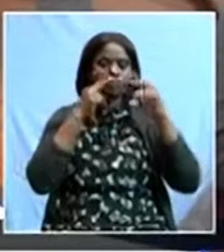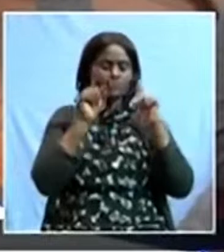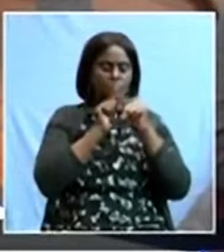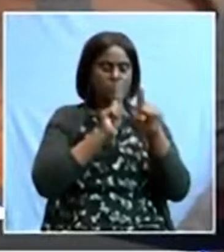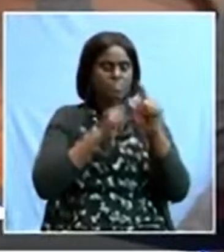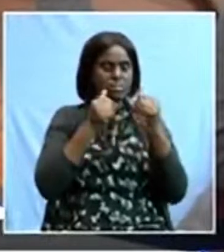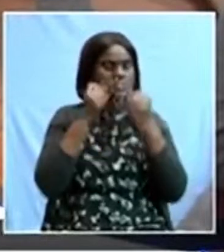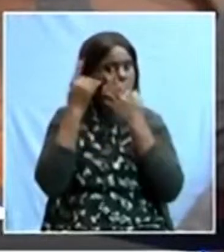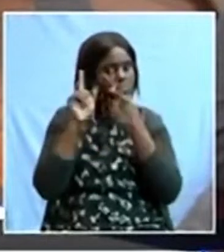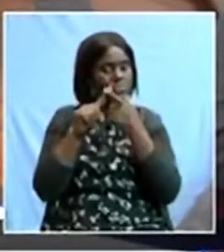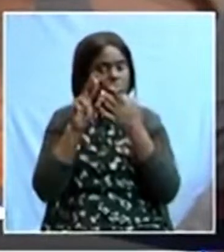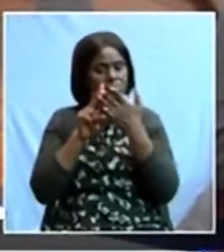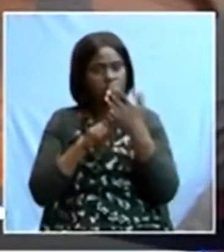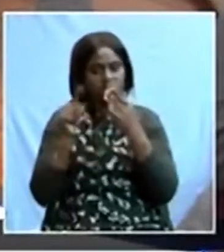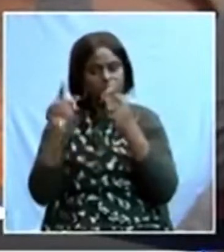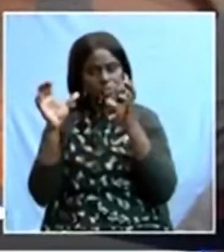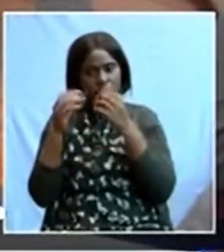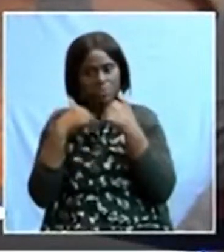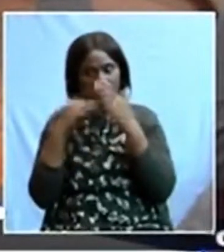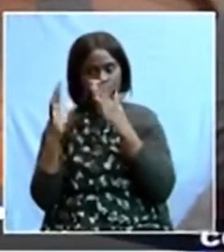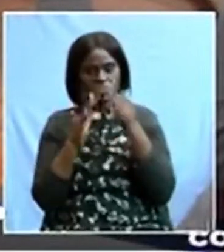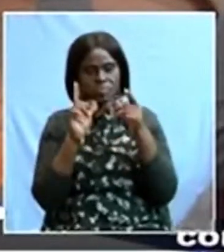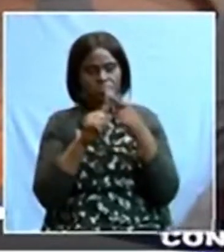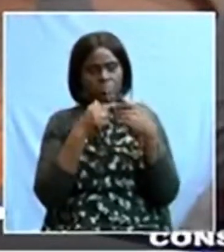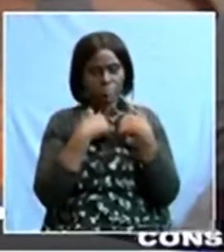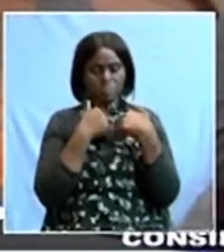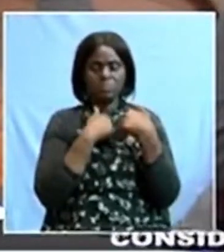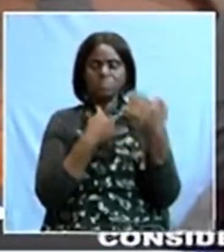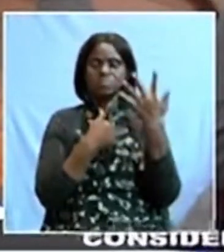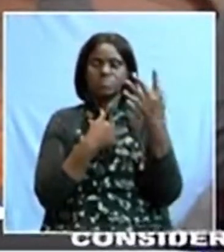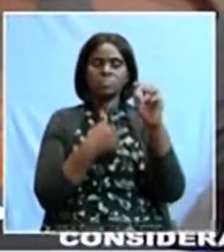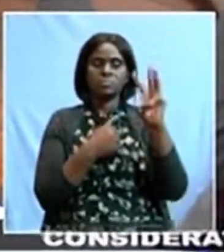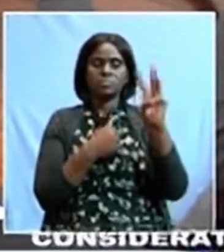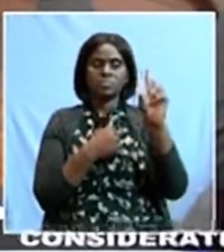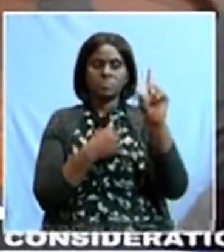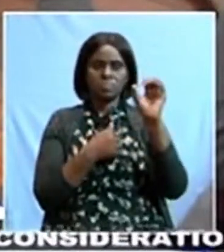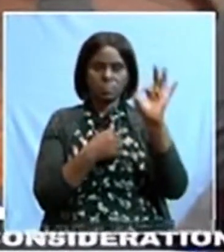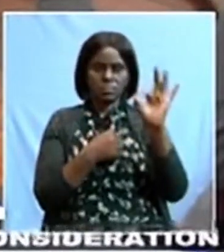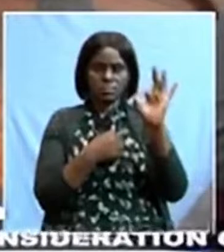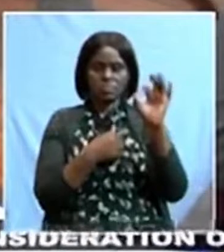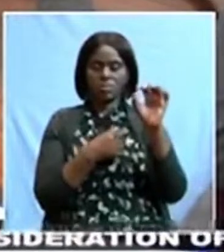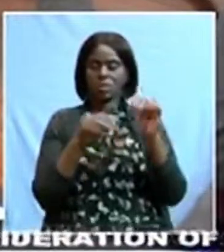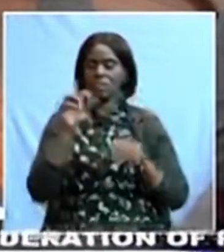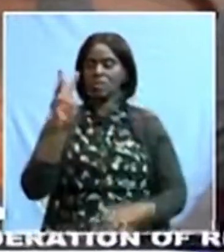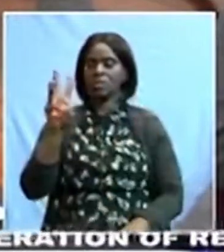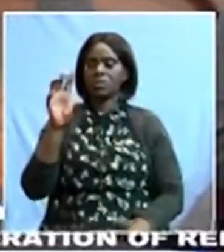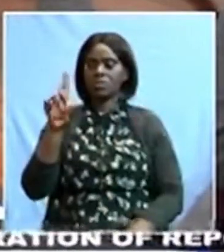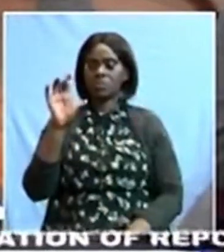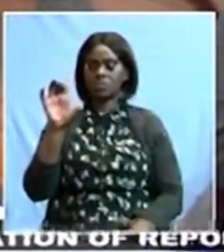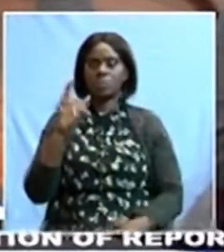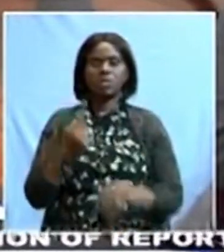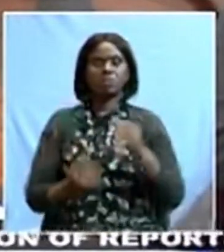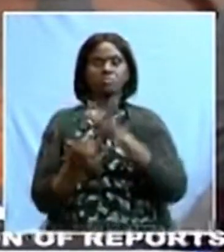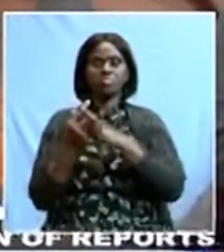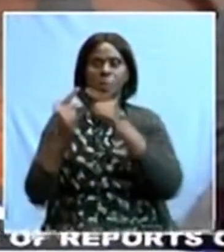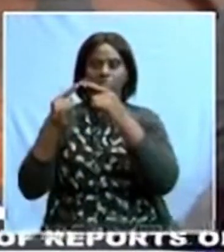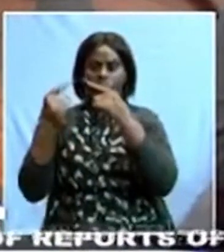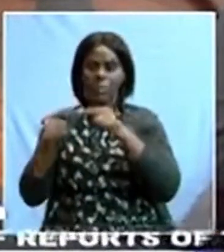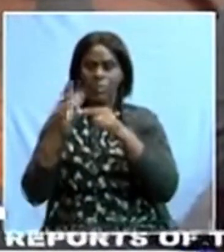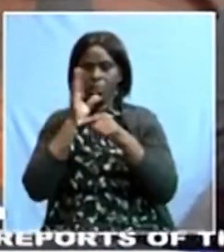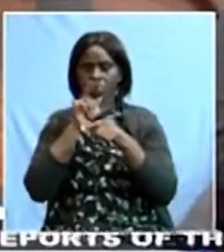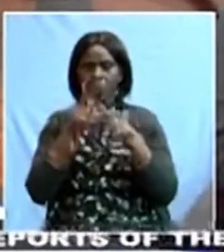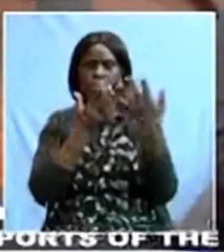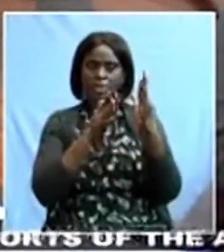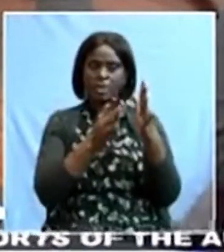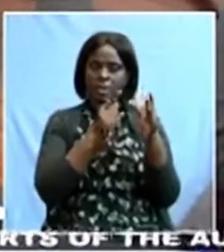wished to report that the council had planned to hold 5 WDC elections in case of any eventualities such as